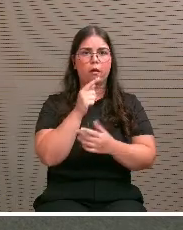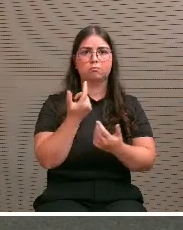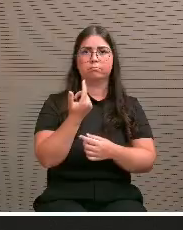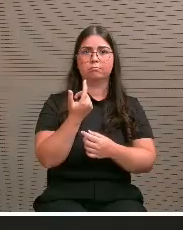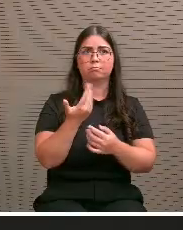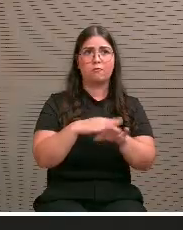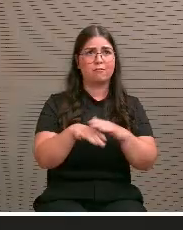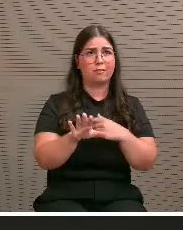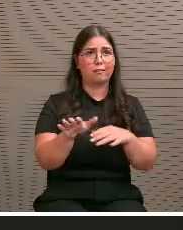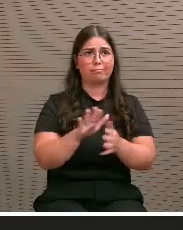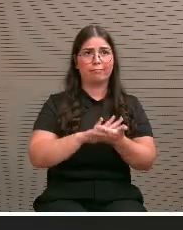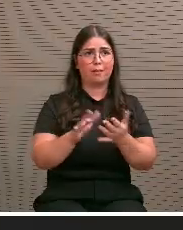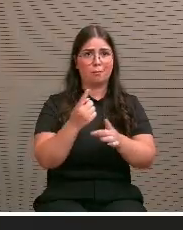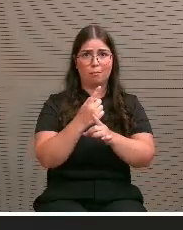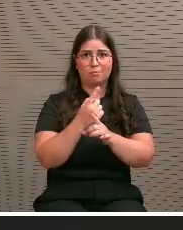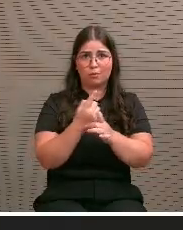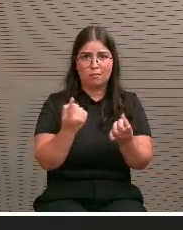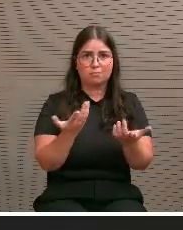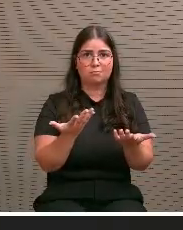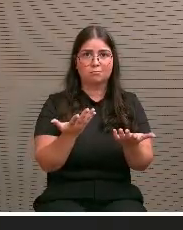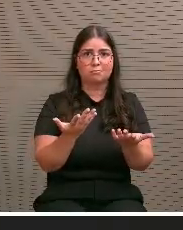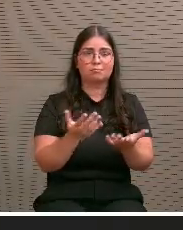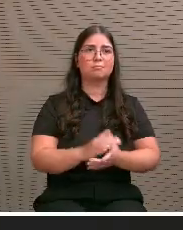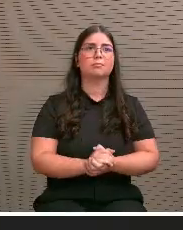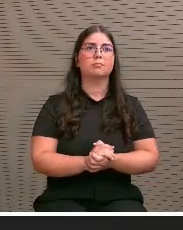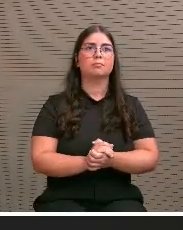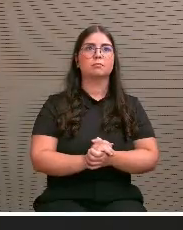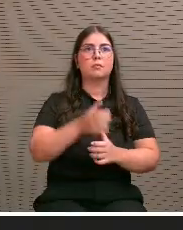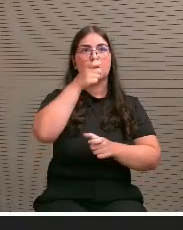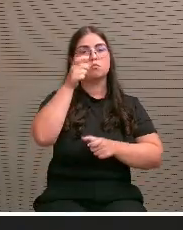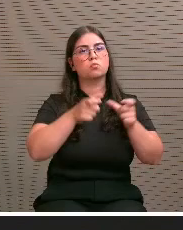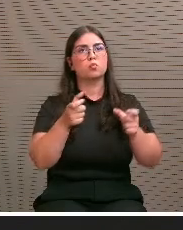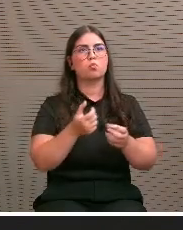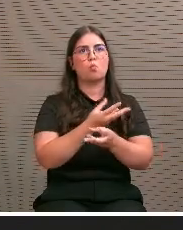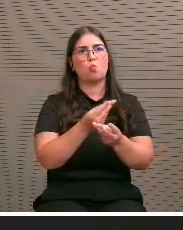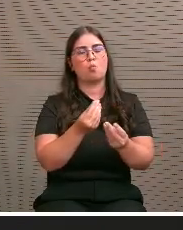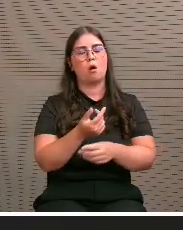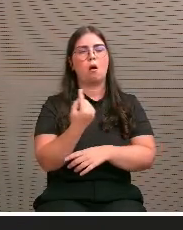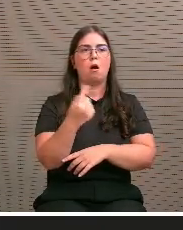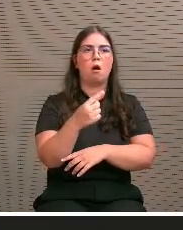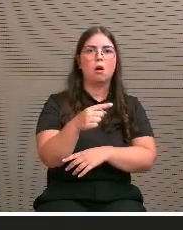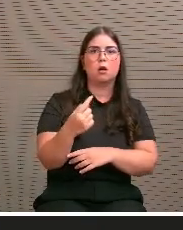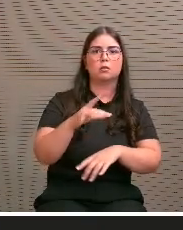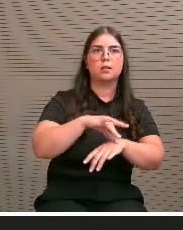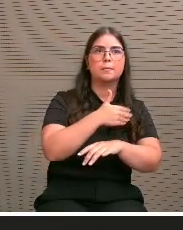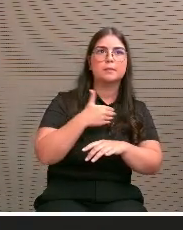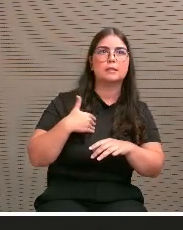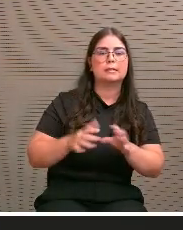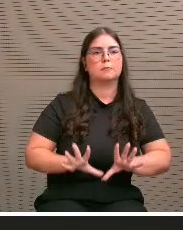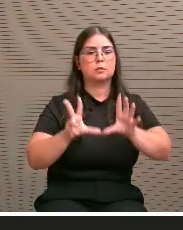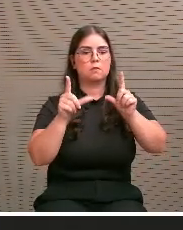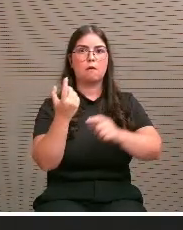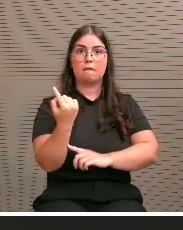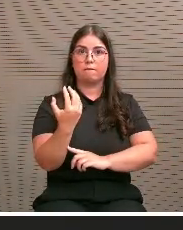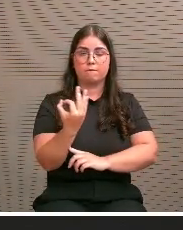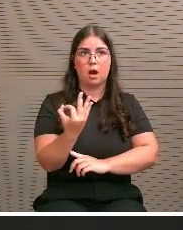For people, we hear an awful lot about medicine and the advances of medicine. But these people who go